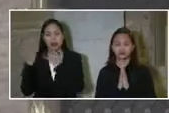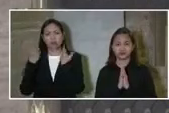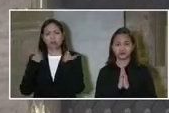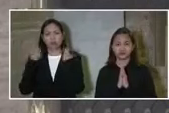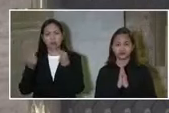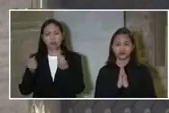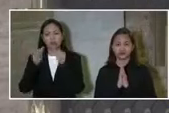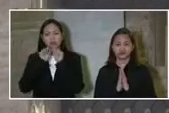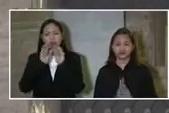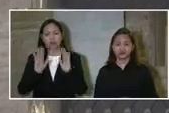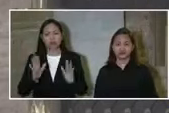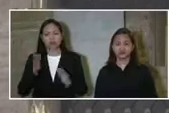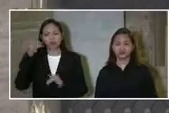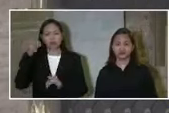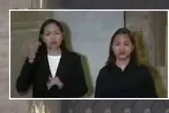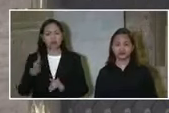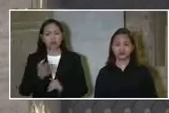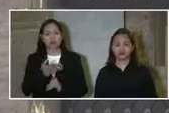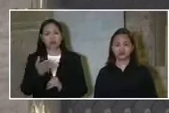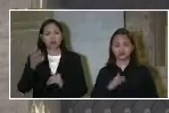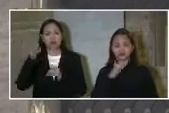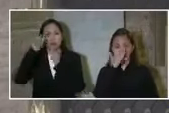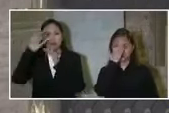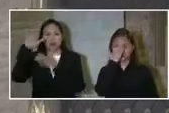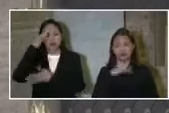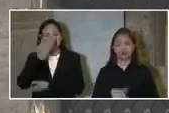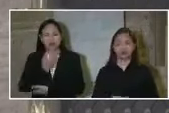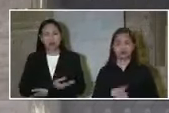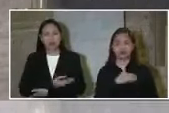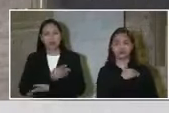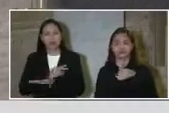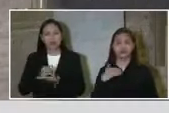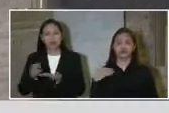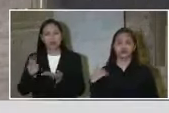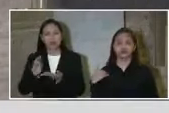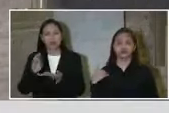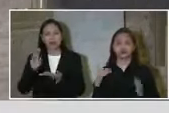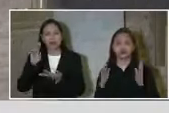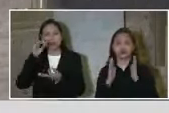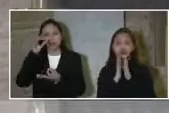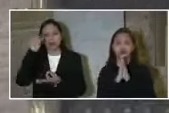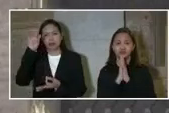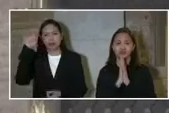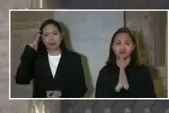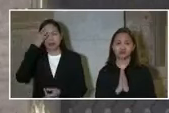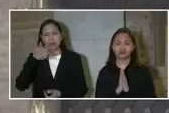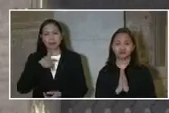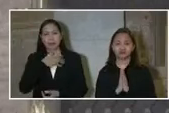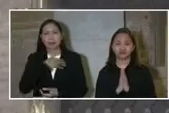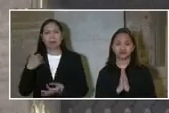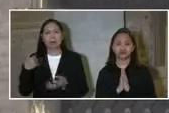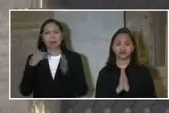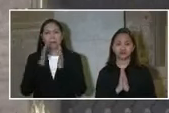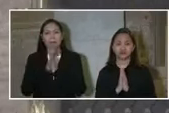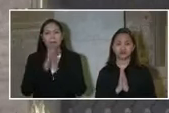God bless you, the Father, the Son, and the Holy Spirit. Amen. Go in